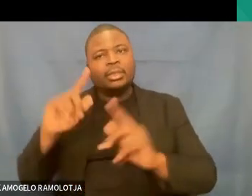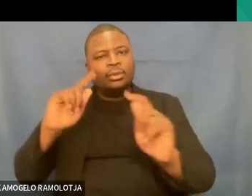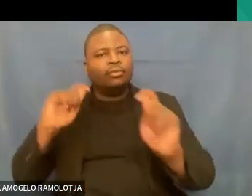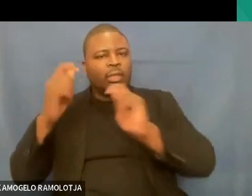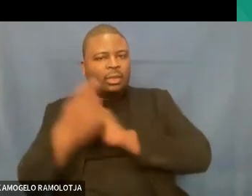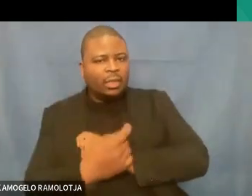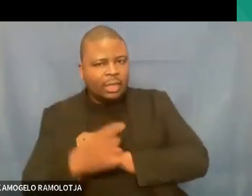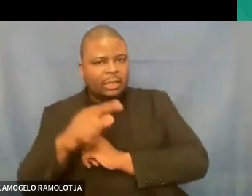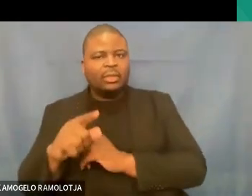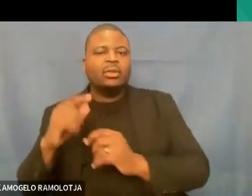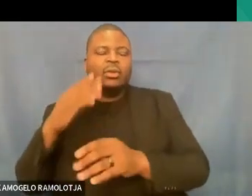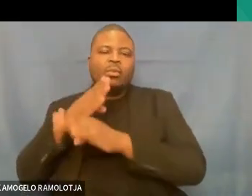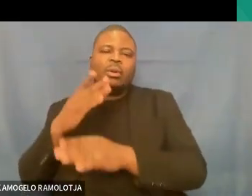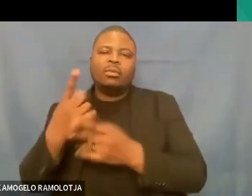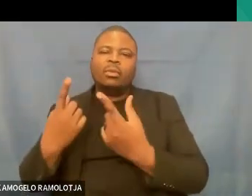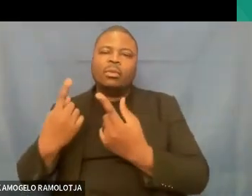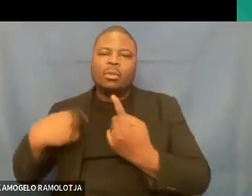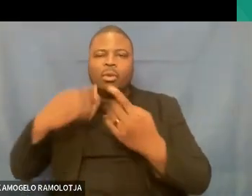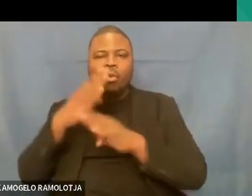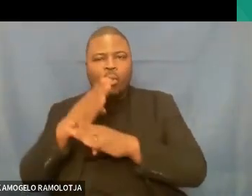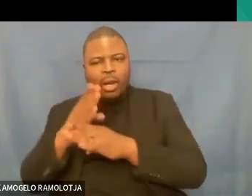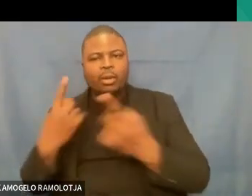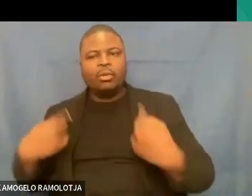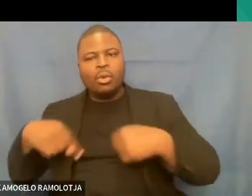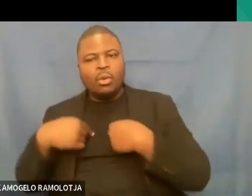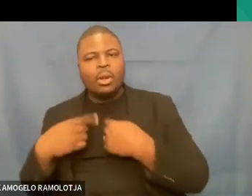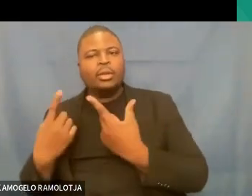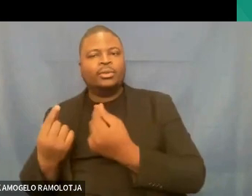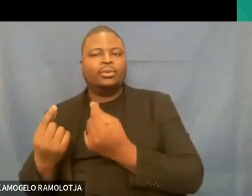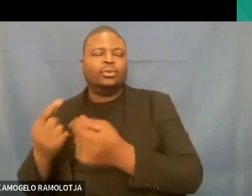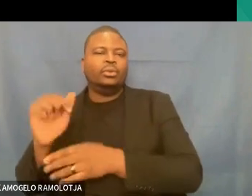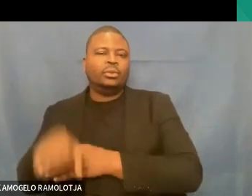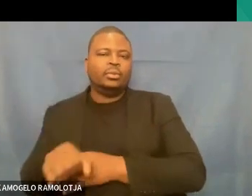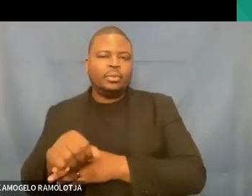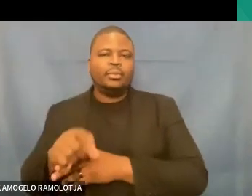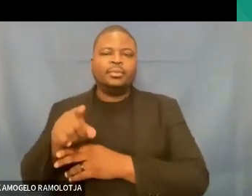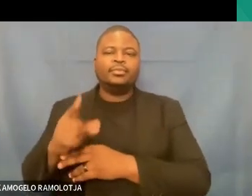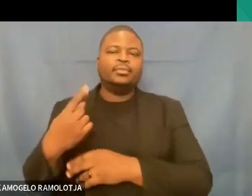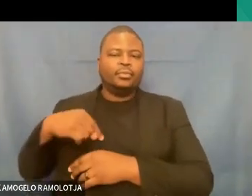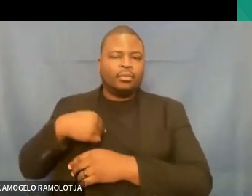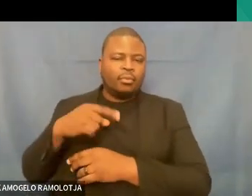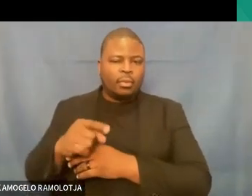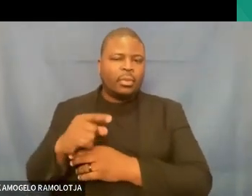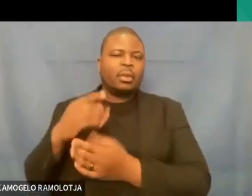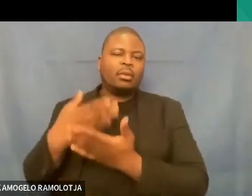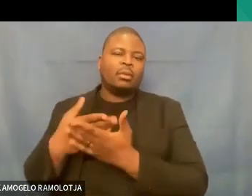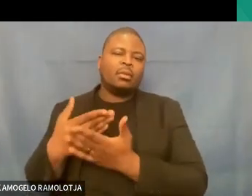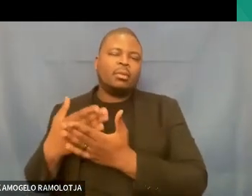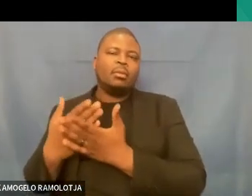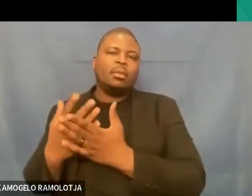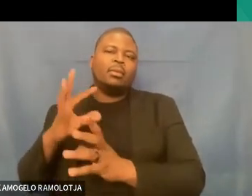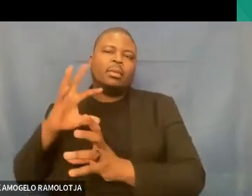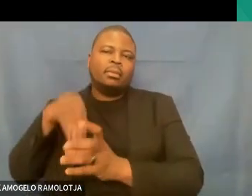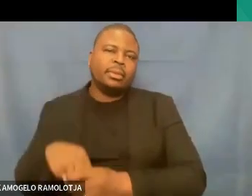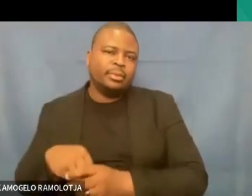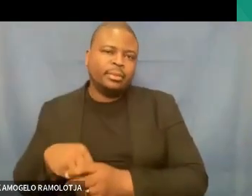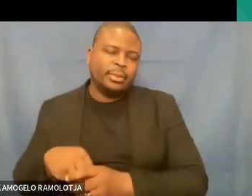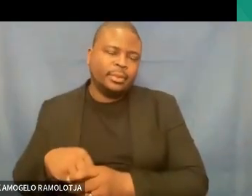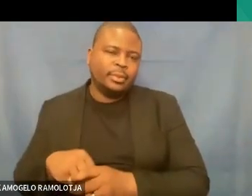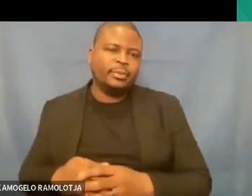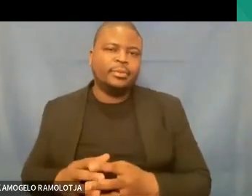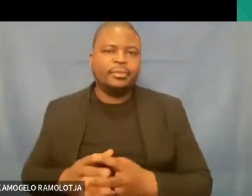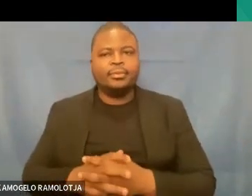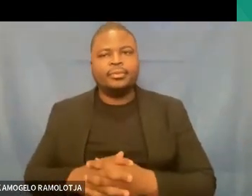with each other on a day-to-day basis, and not just when we have to come together for campaign